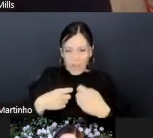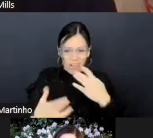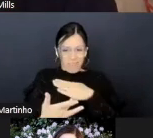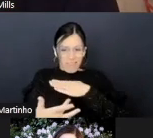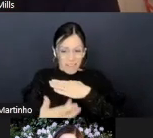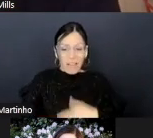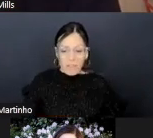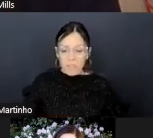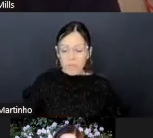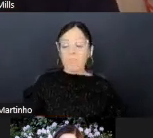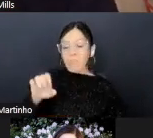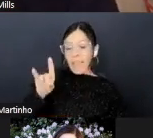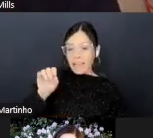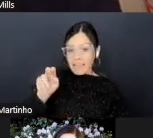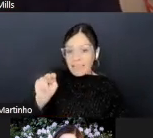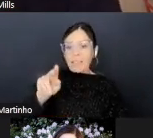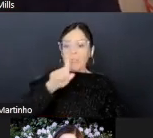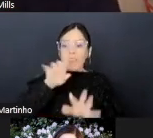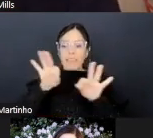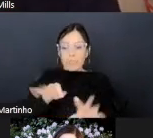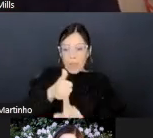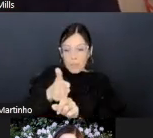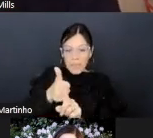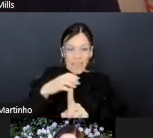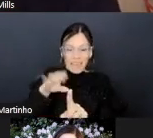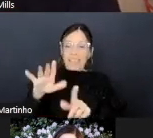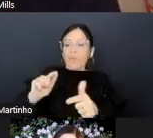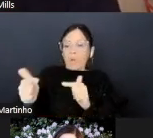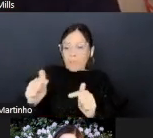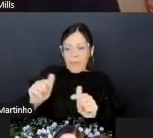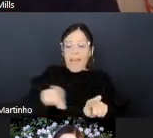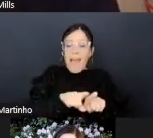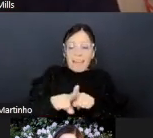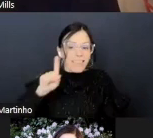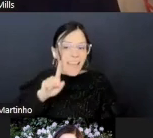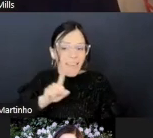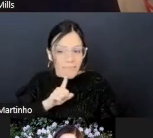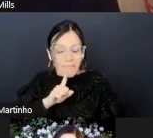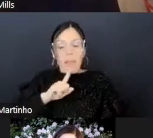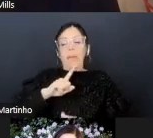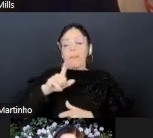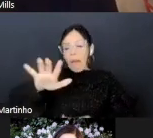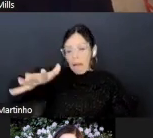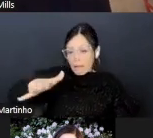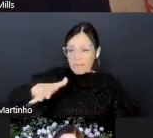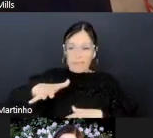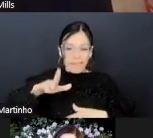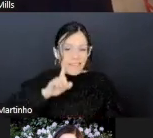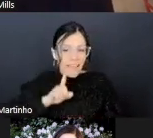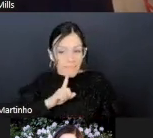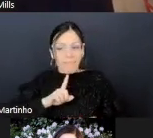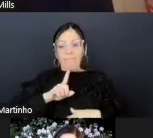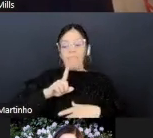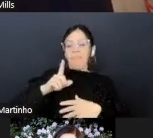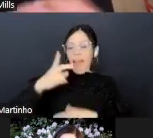edison alternately described himself in his correspondence as deaf partially deaf half deaf and hard of hearing